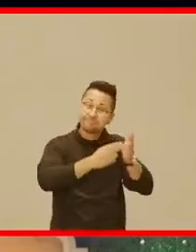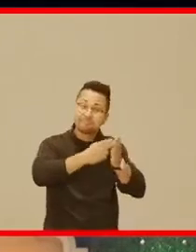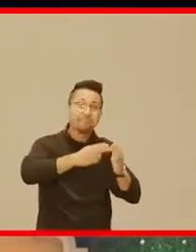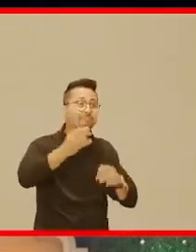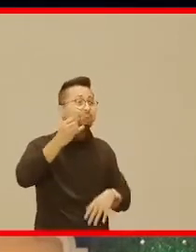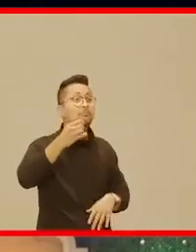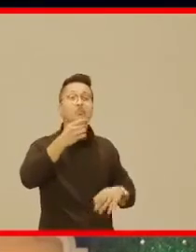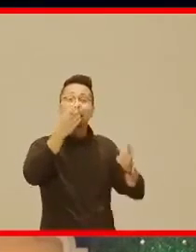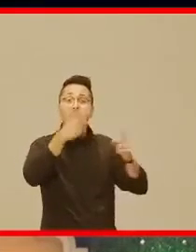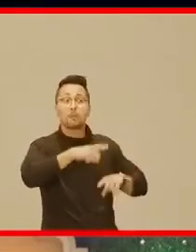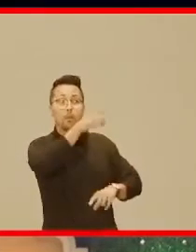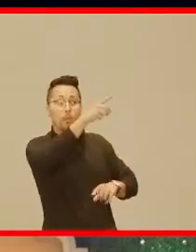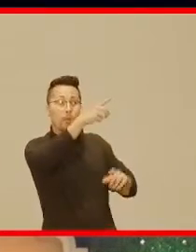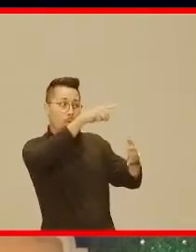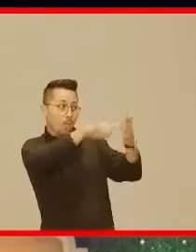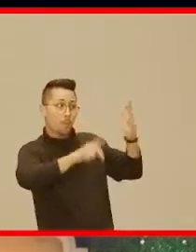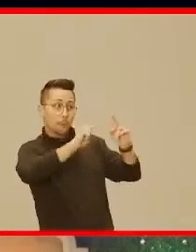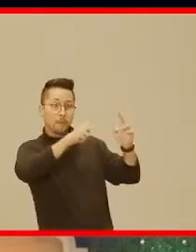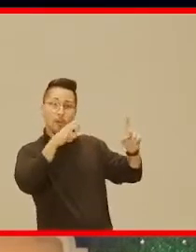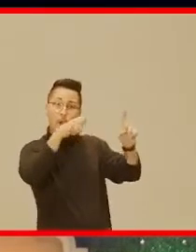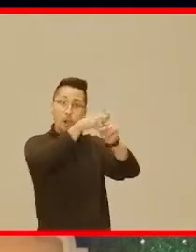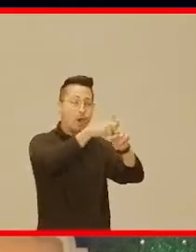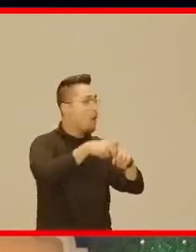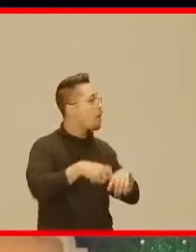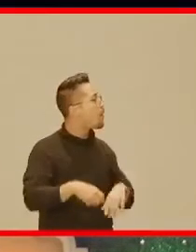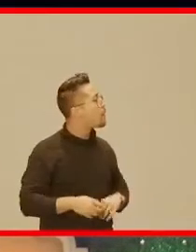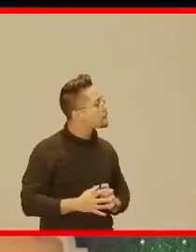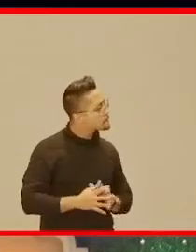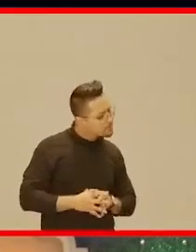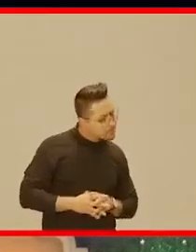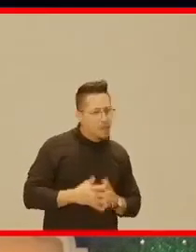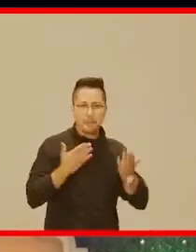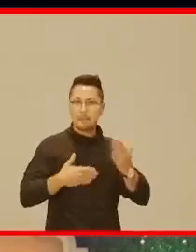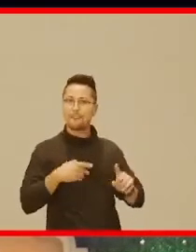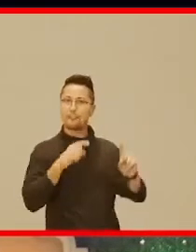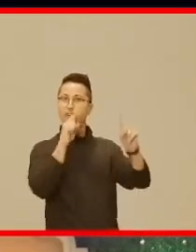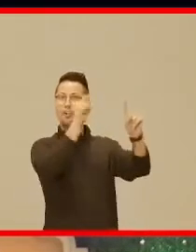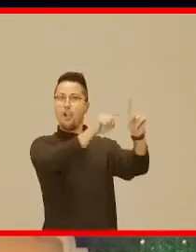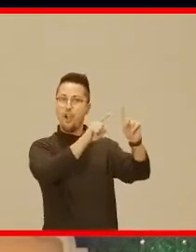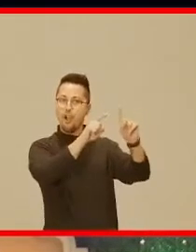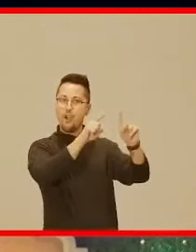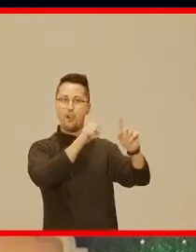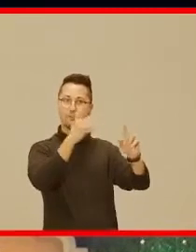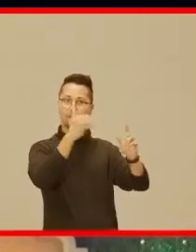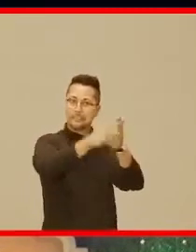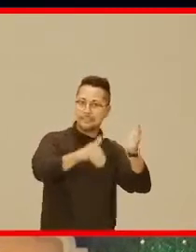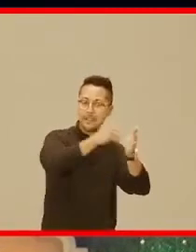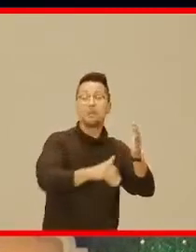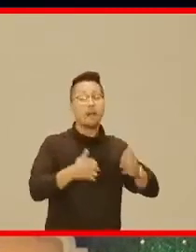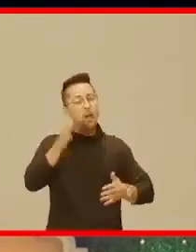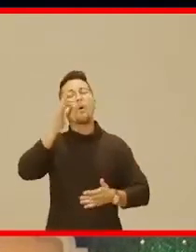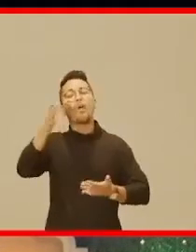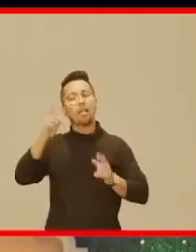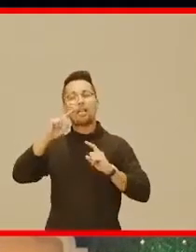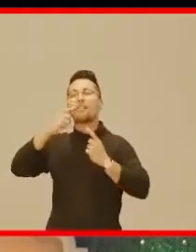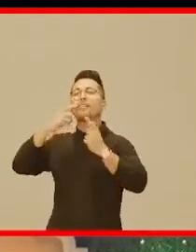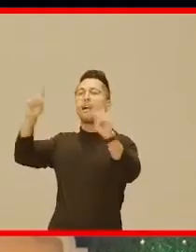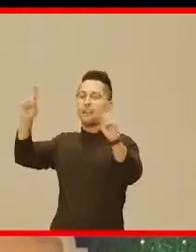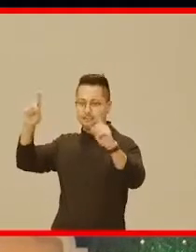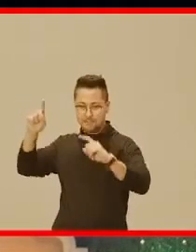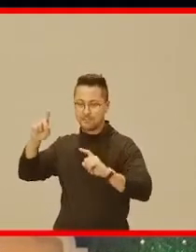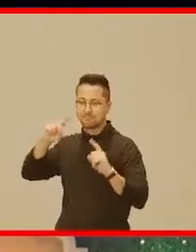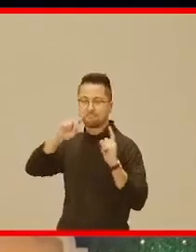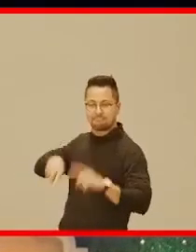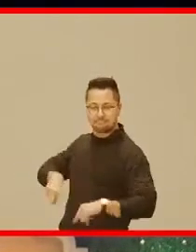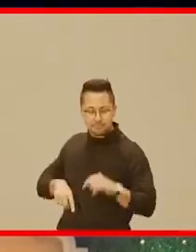people, Yes. you might have to go once or twice, but you're going to get an answer. And Yes. Go The in most with an important ask. thing is actually